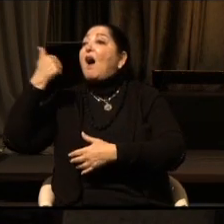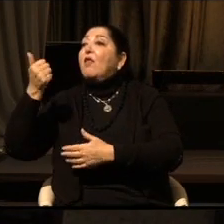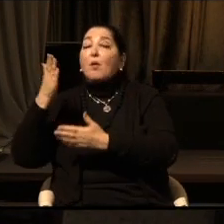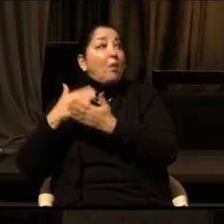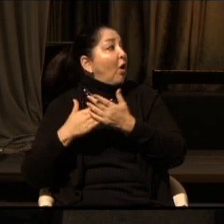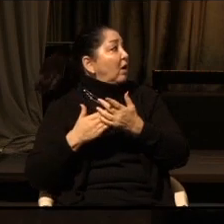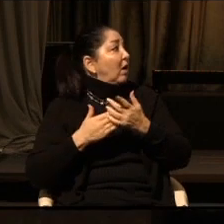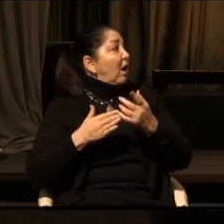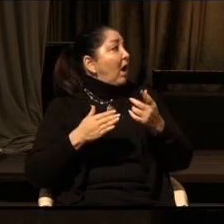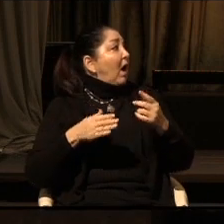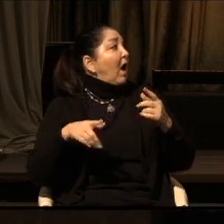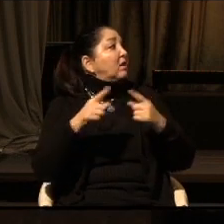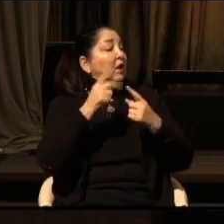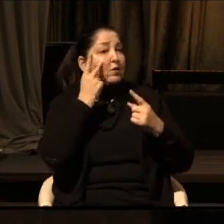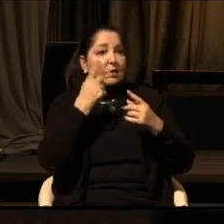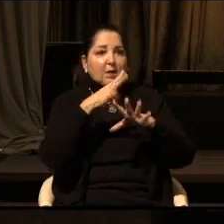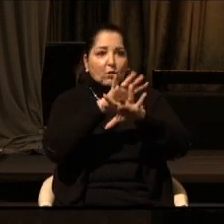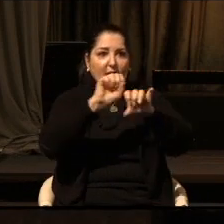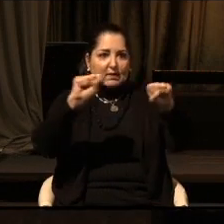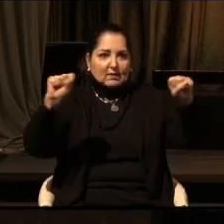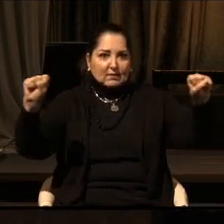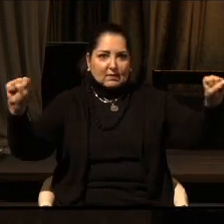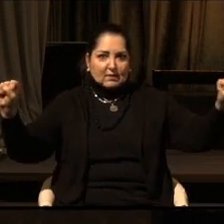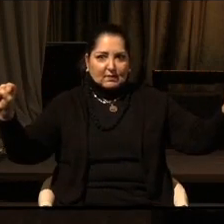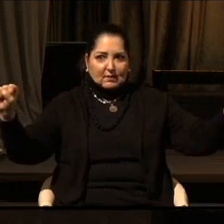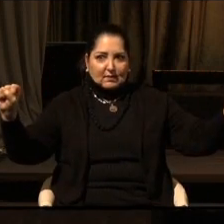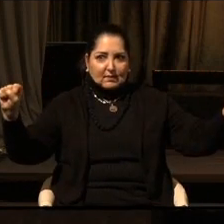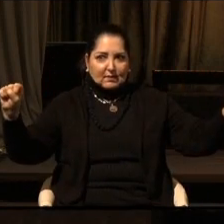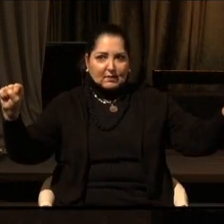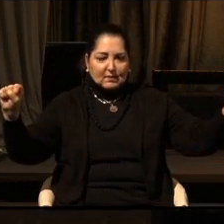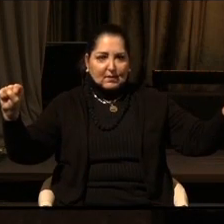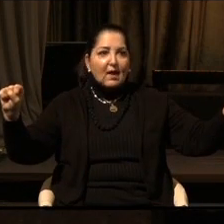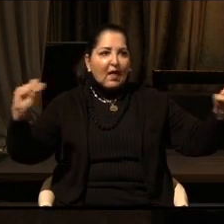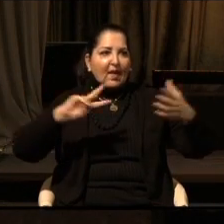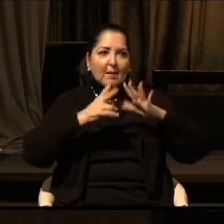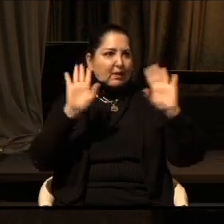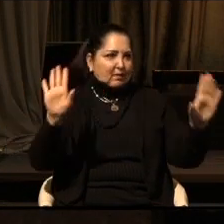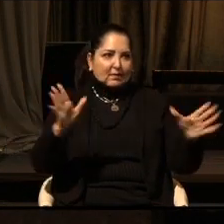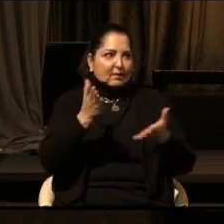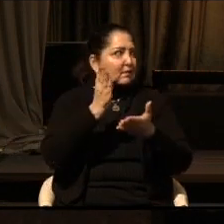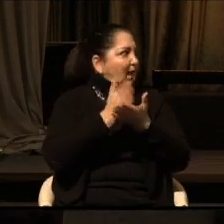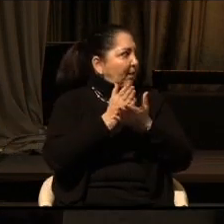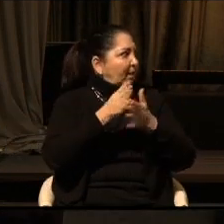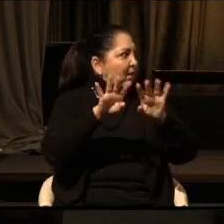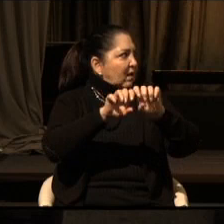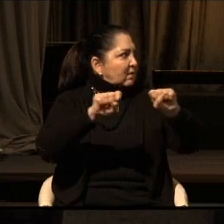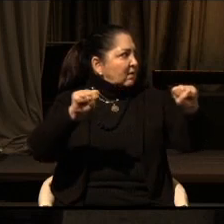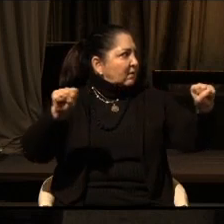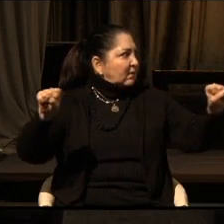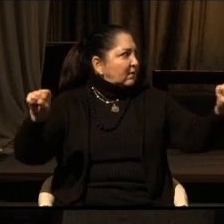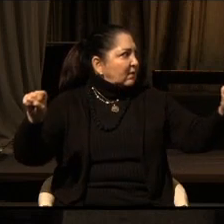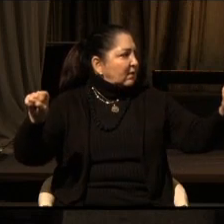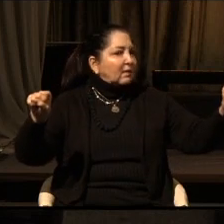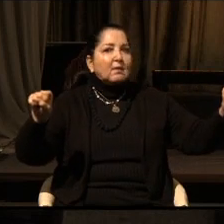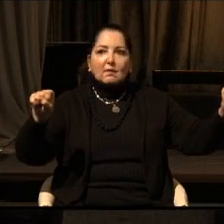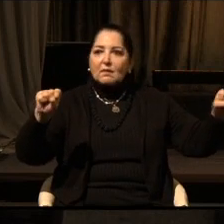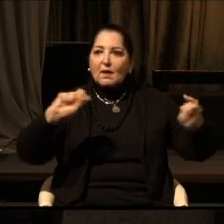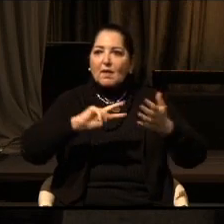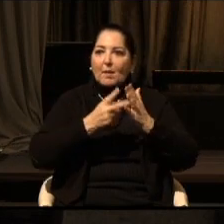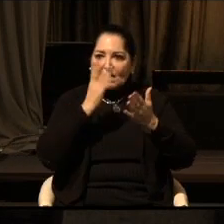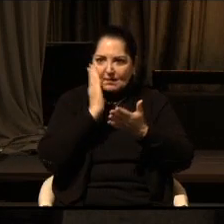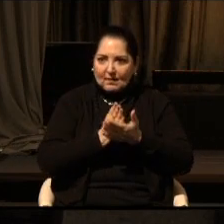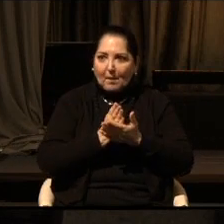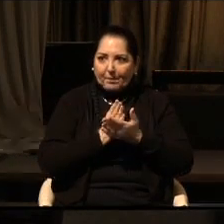this. Is everybody good with that? When I do this, we will end. You got